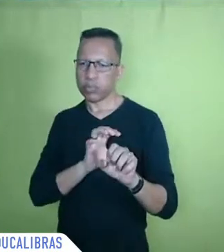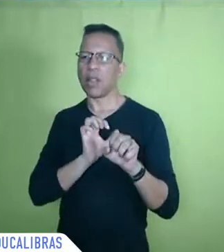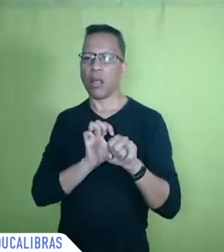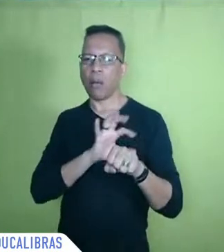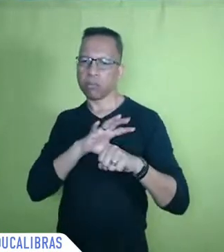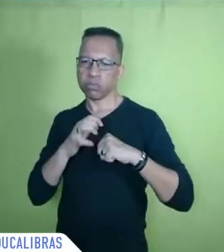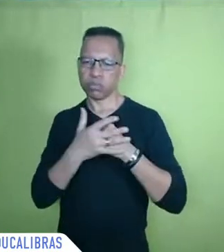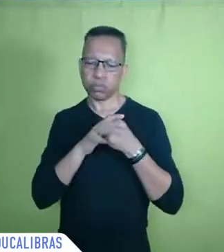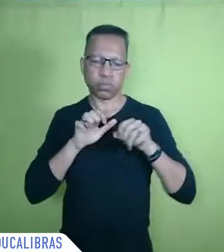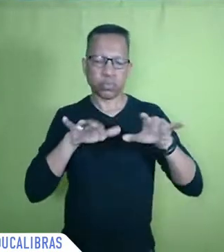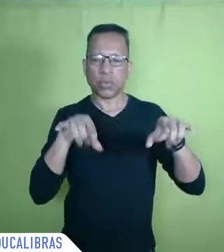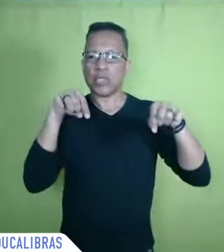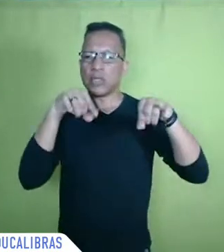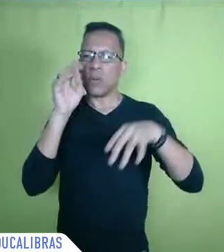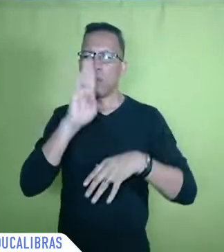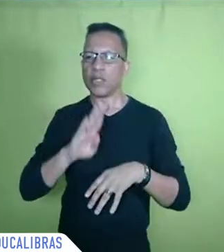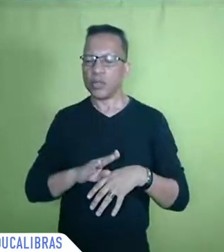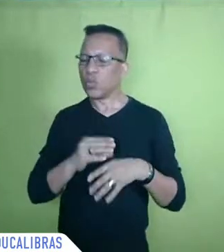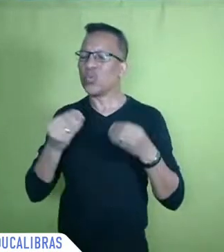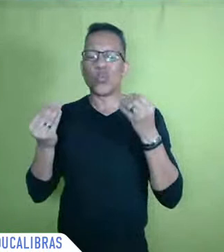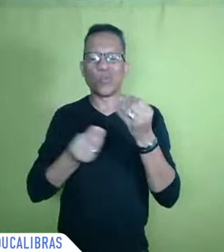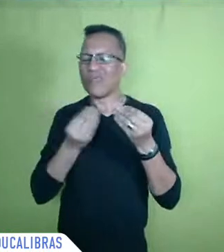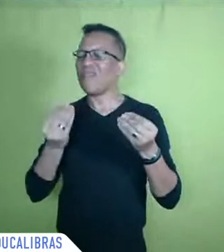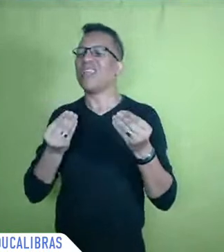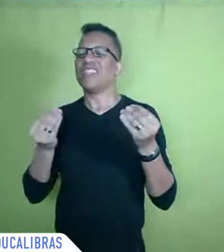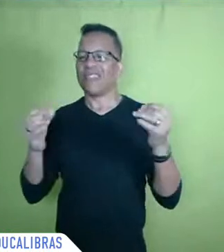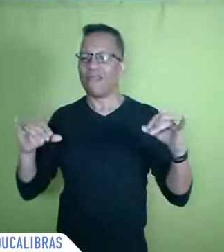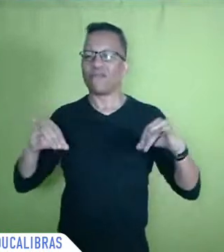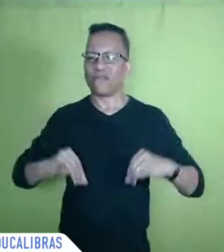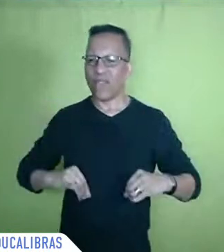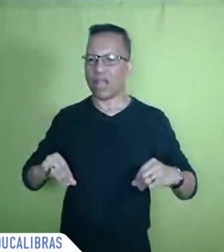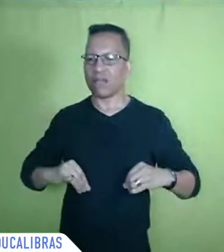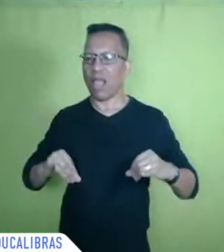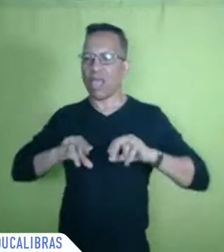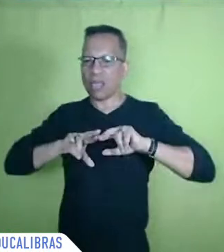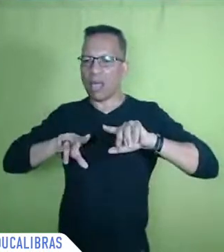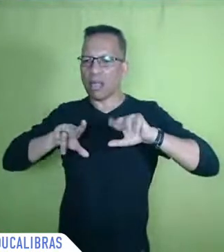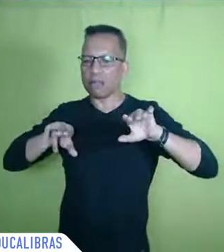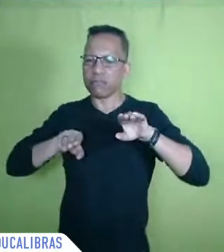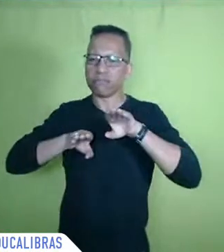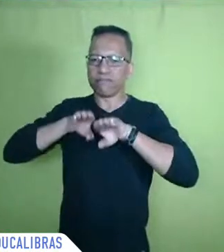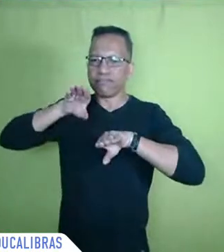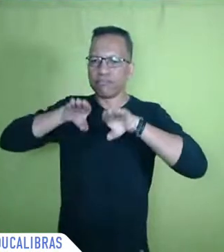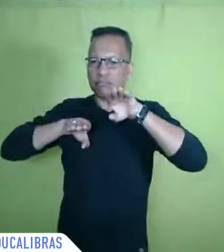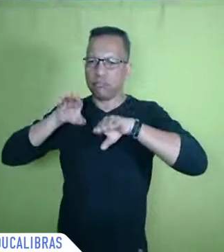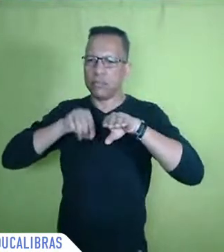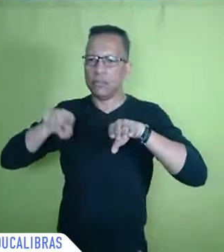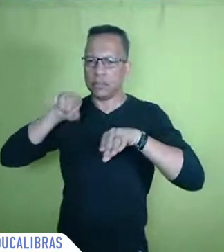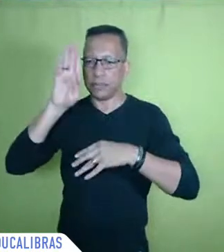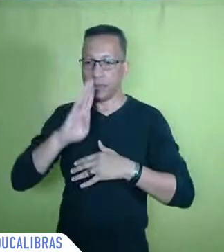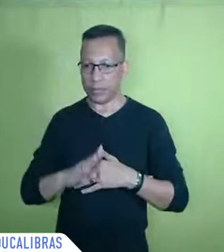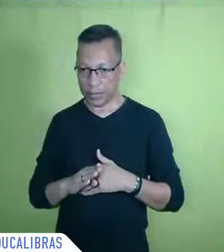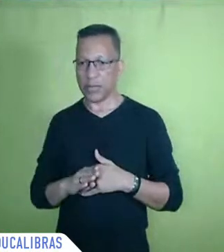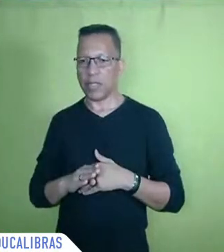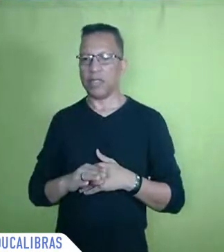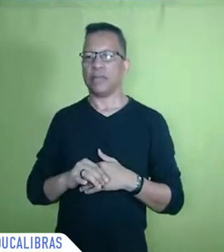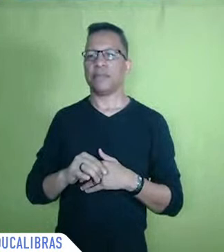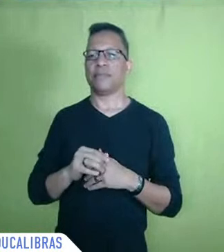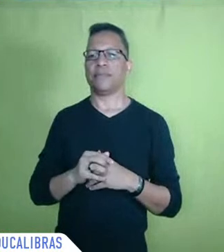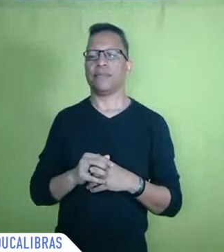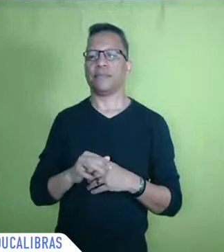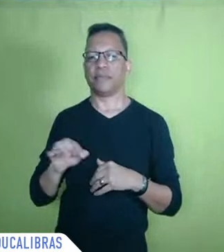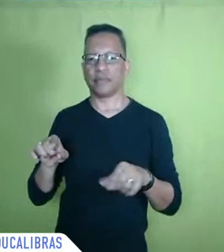has extensively explored the impact of the COVID-19 pandemic in Brazil, showing how it